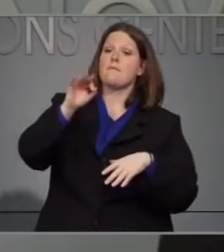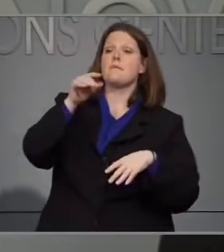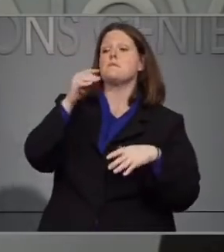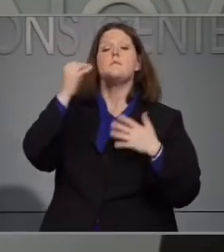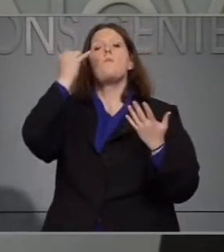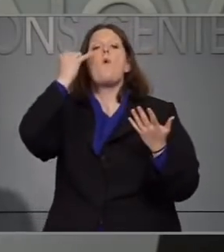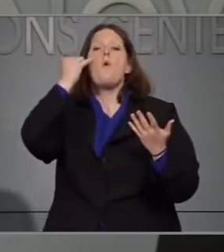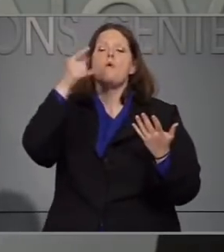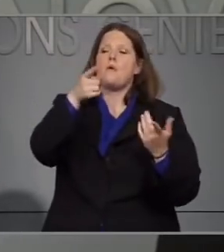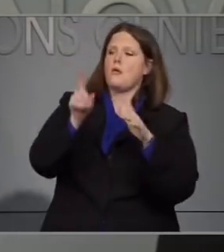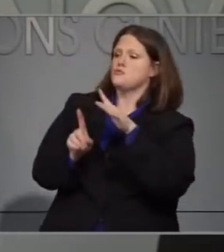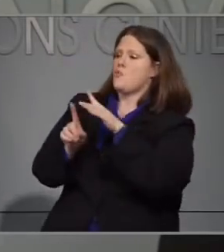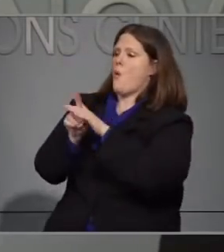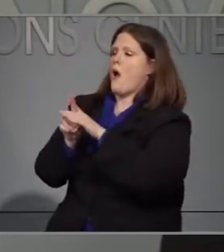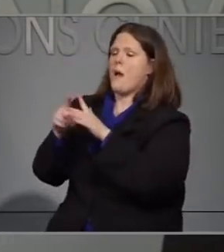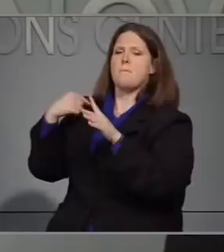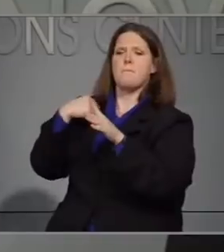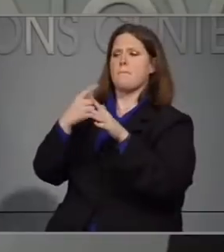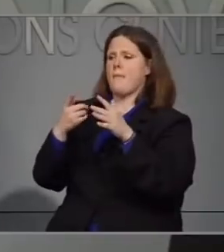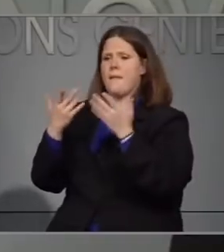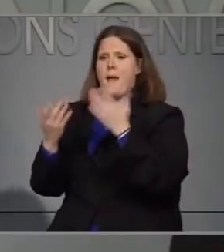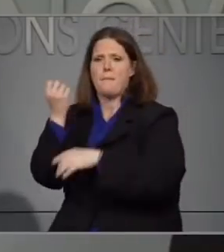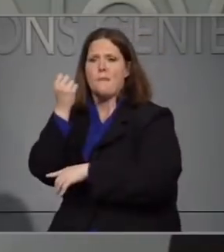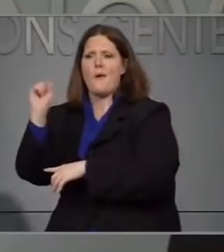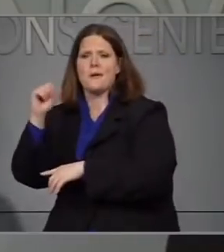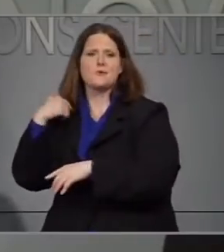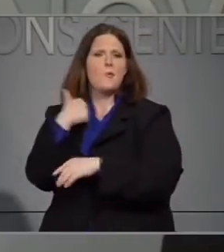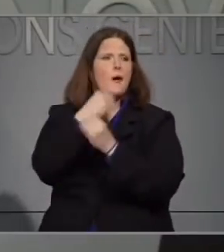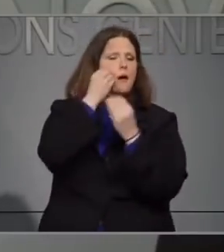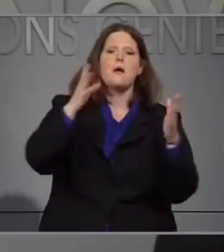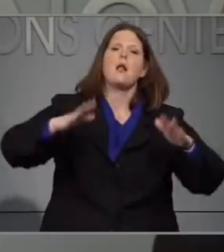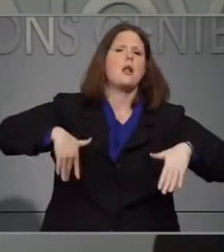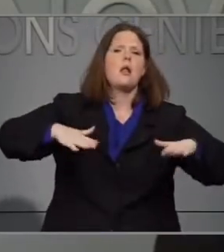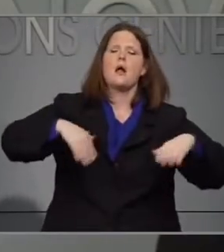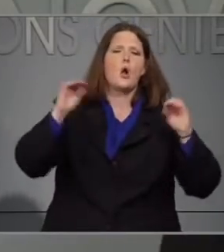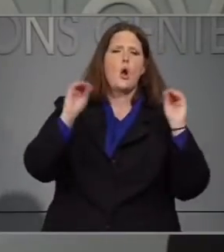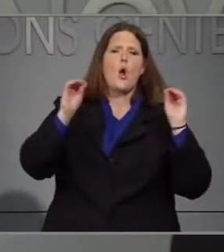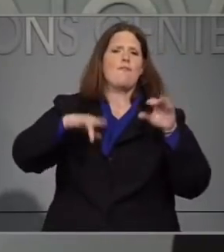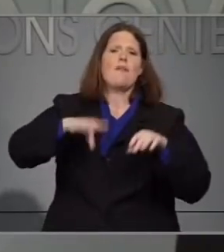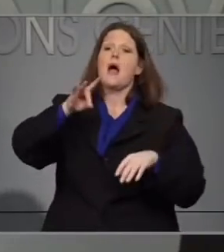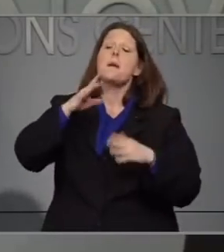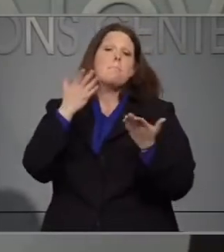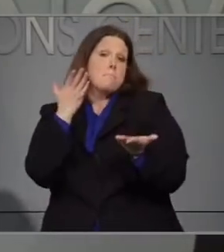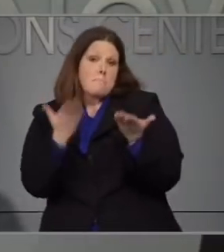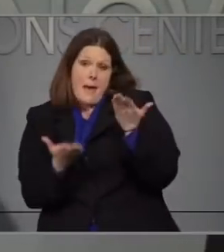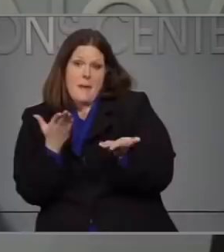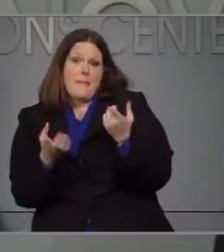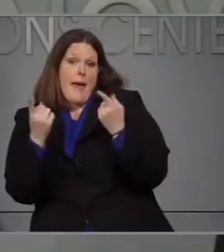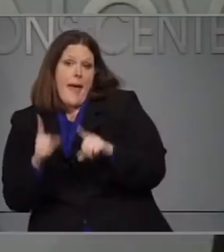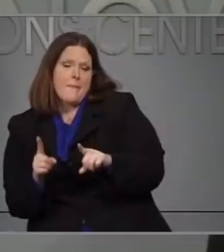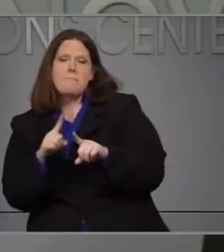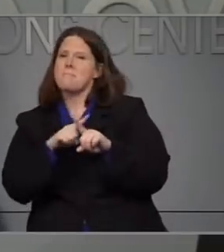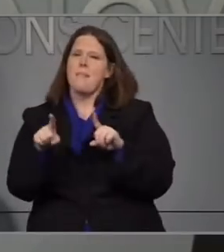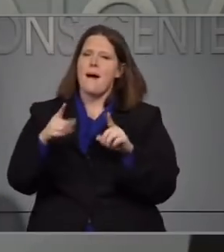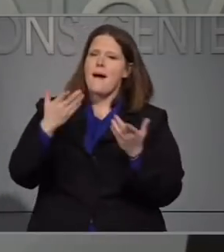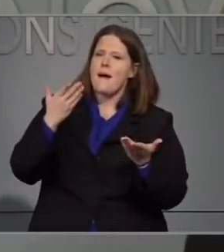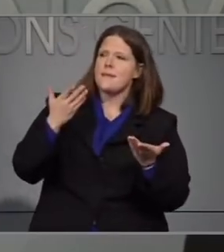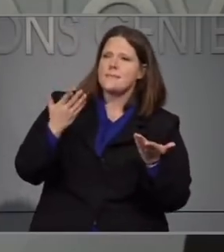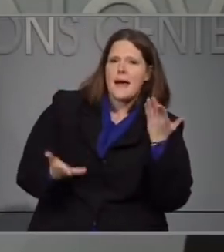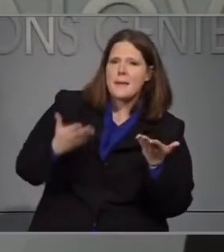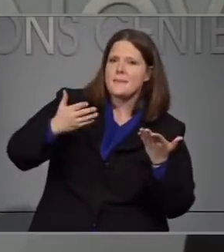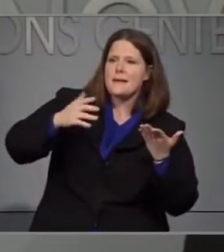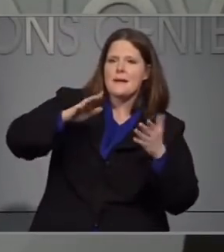protest, really want you to pay attention. So nothing like that has yet popped. It doesn't mean that it's not there. It takes a bit of time, like I said, to do